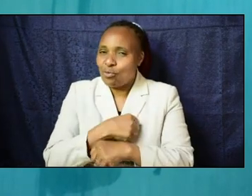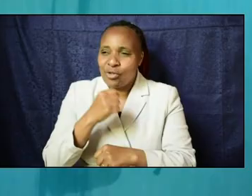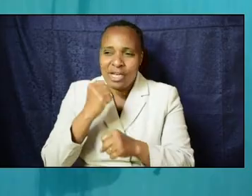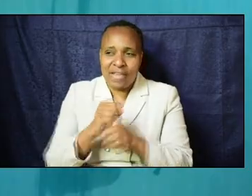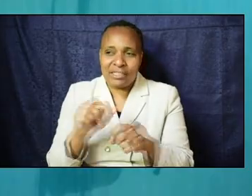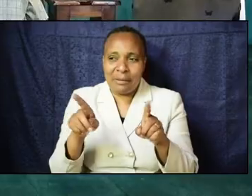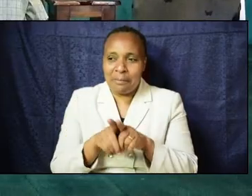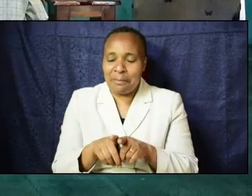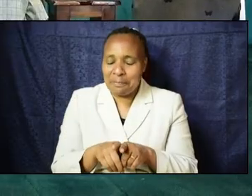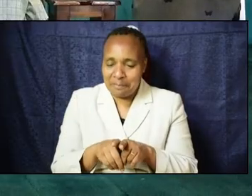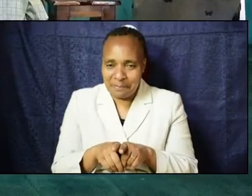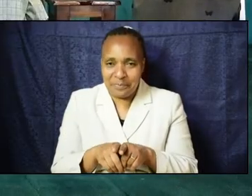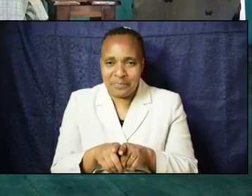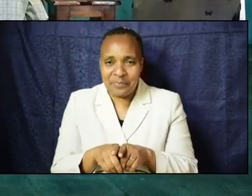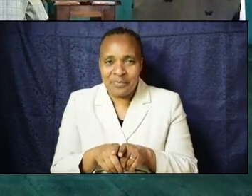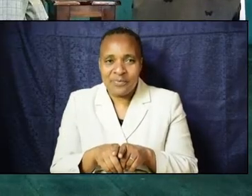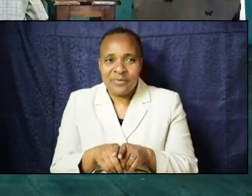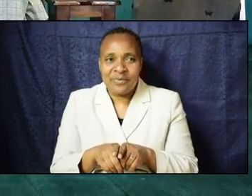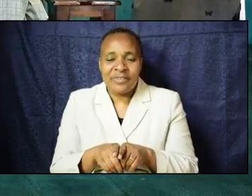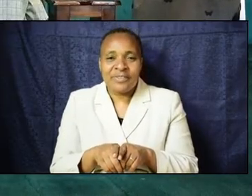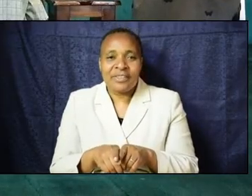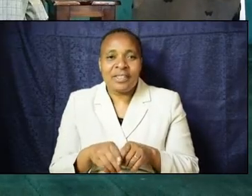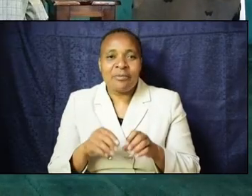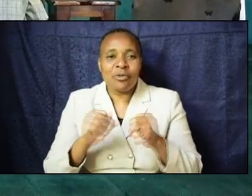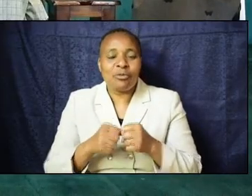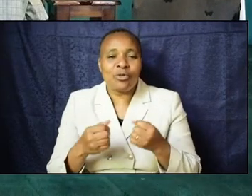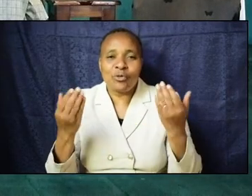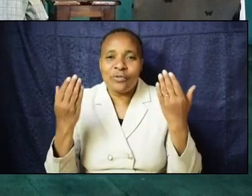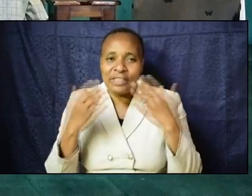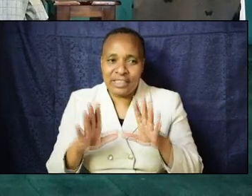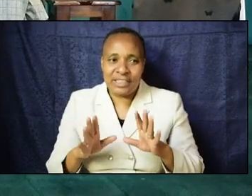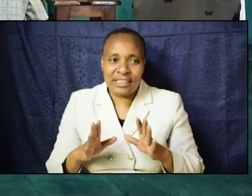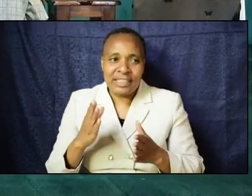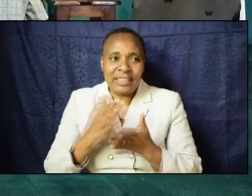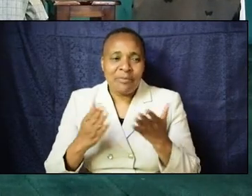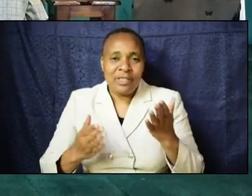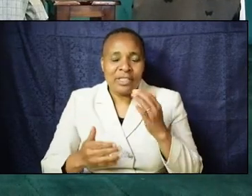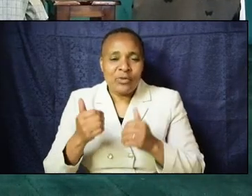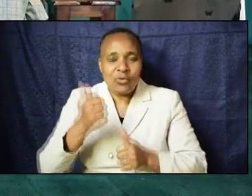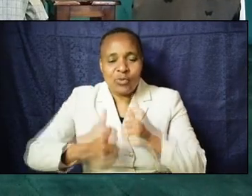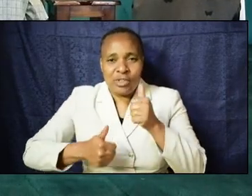it. And to just cap it off, something that